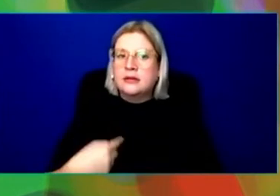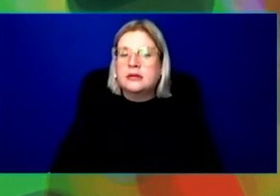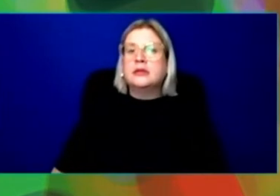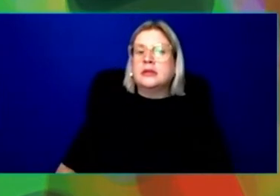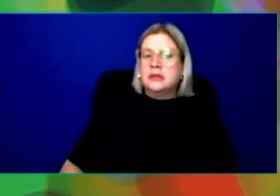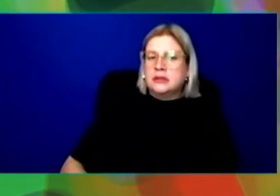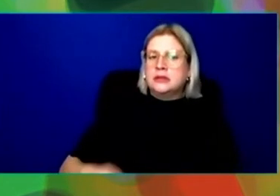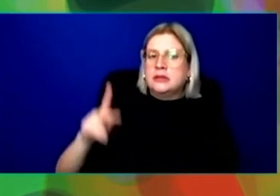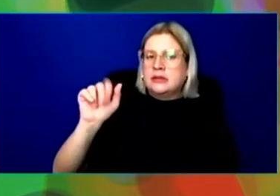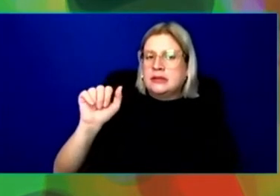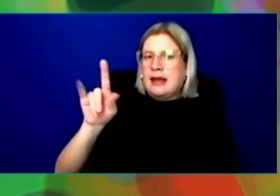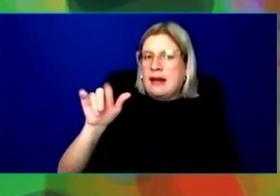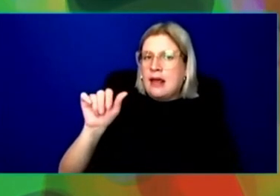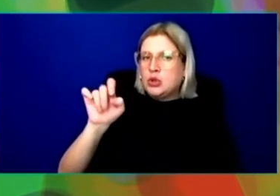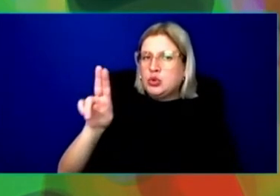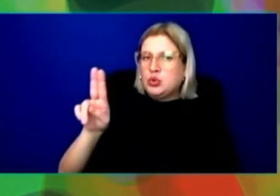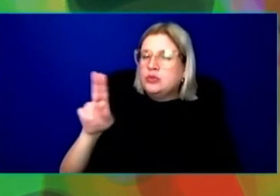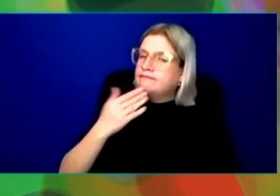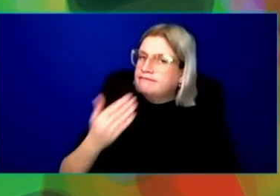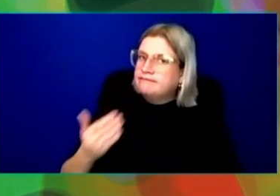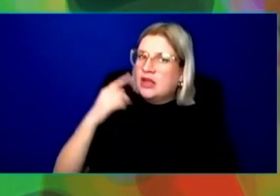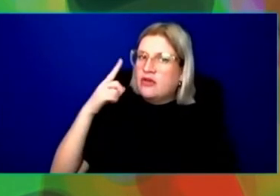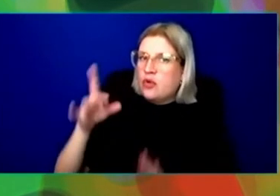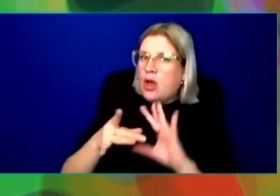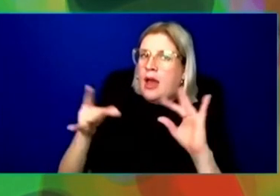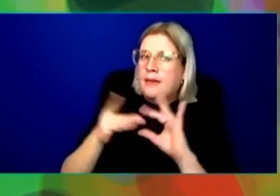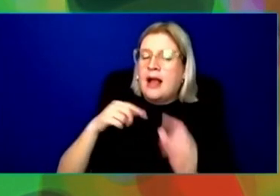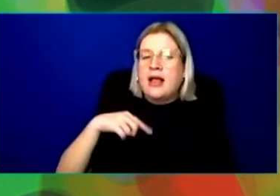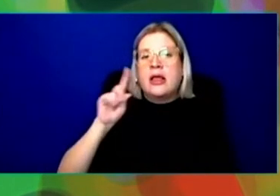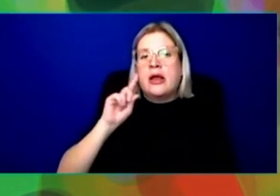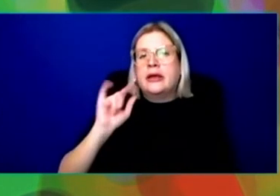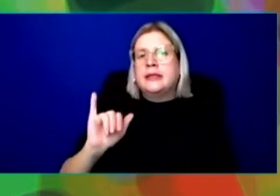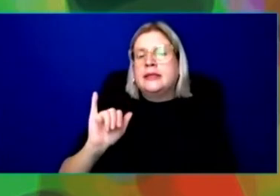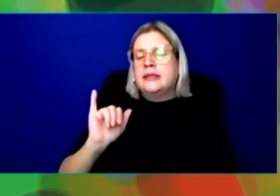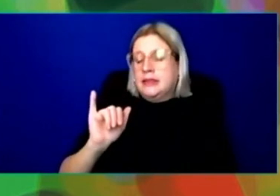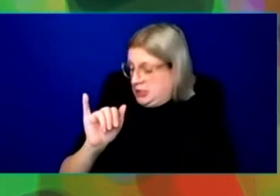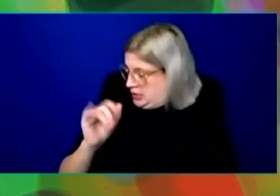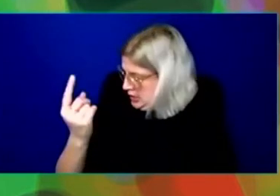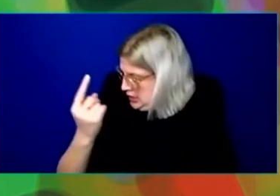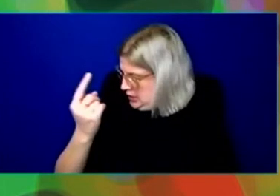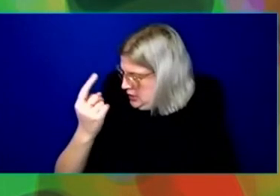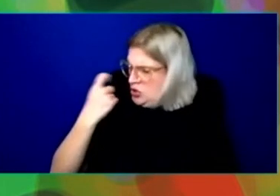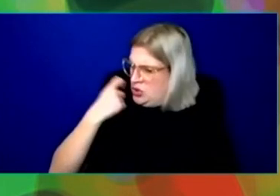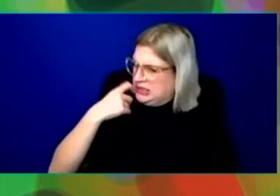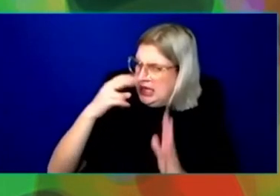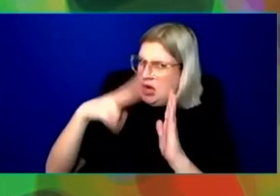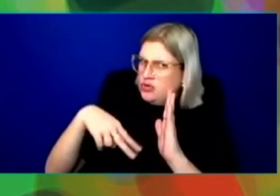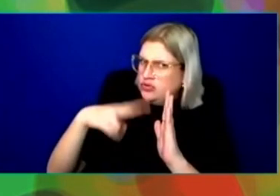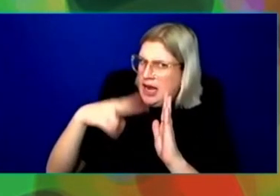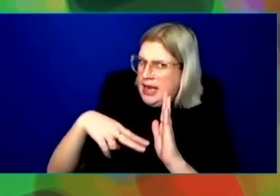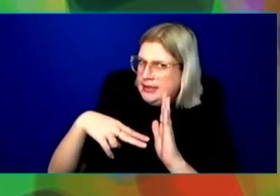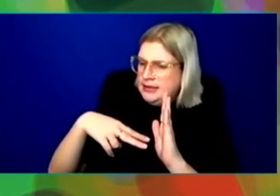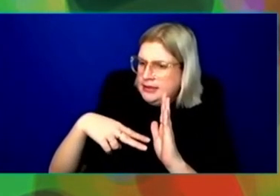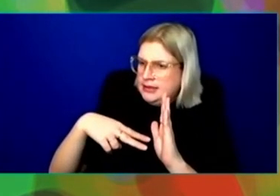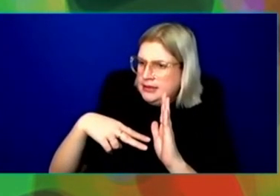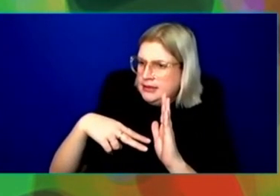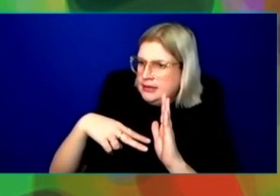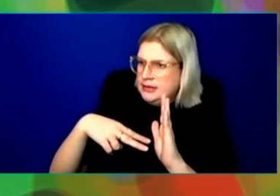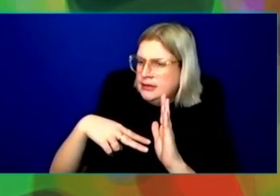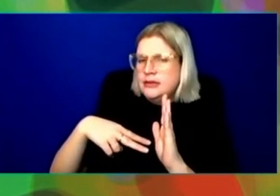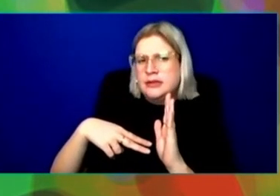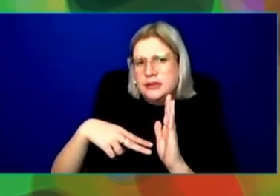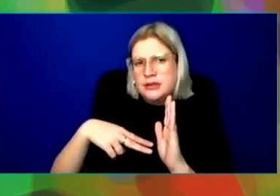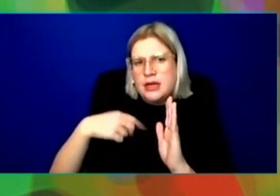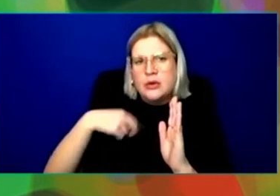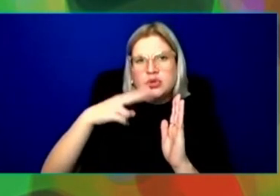comment, Jonathan. I thought there was something I read recently on just, I was reading